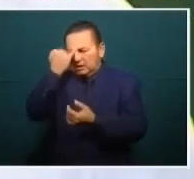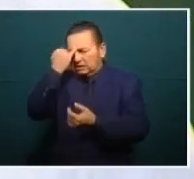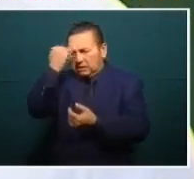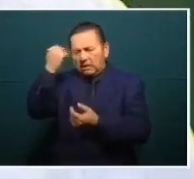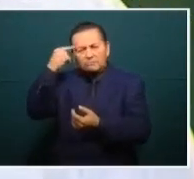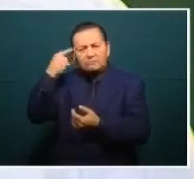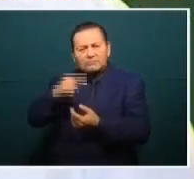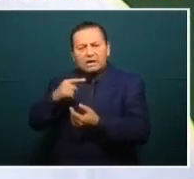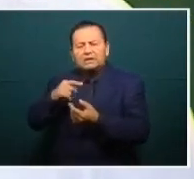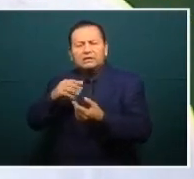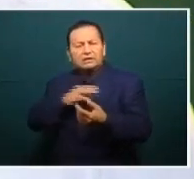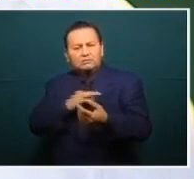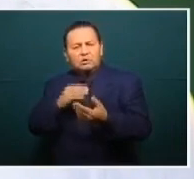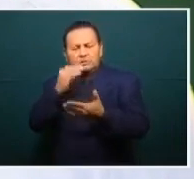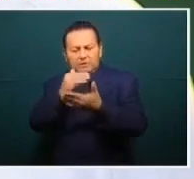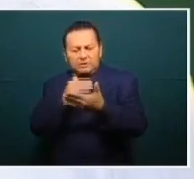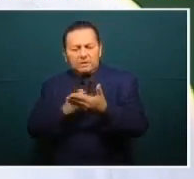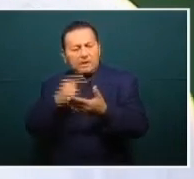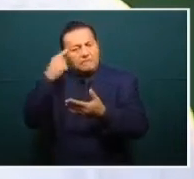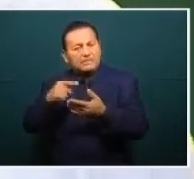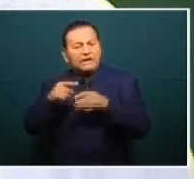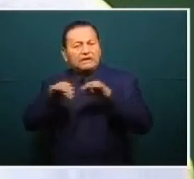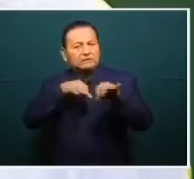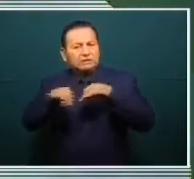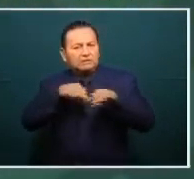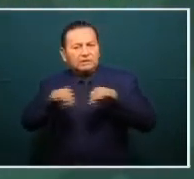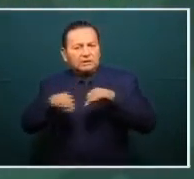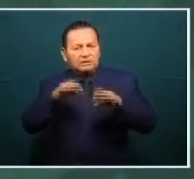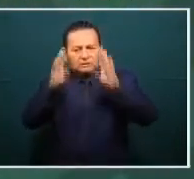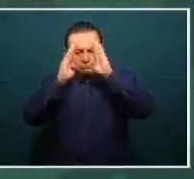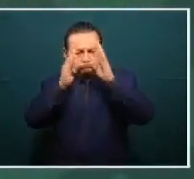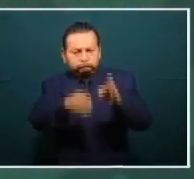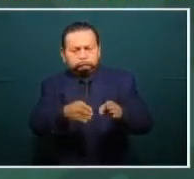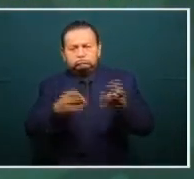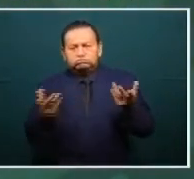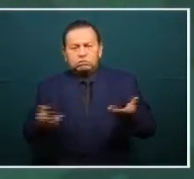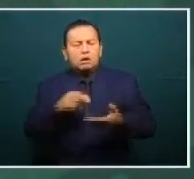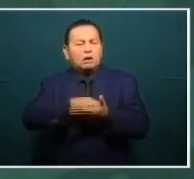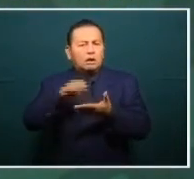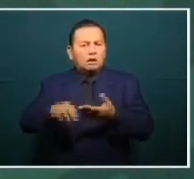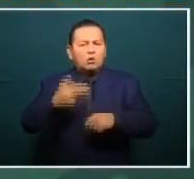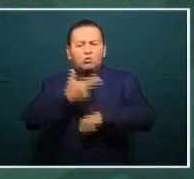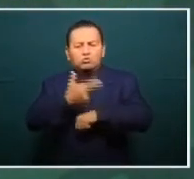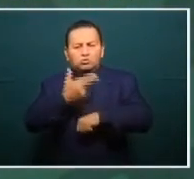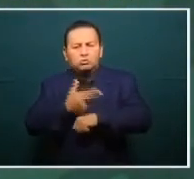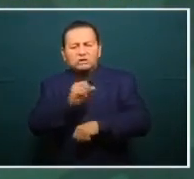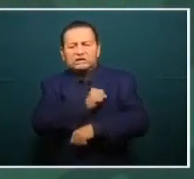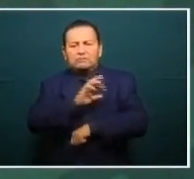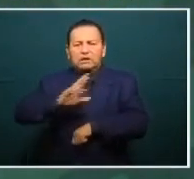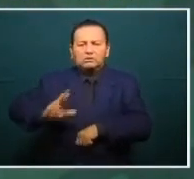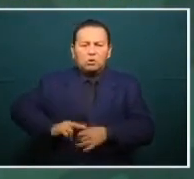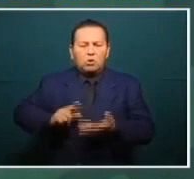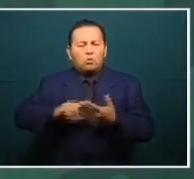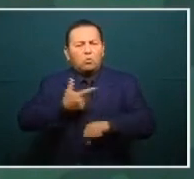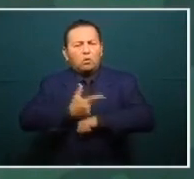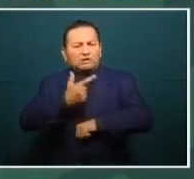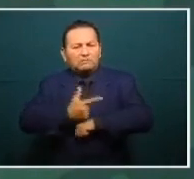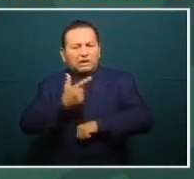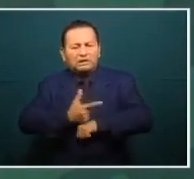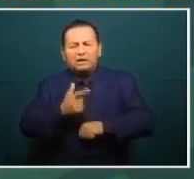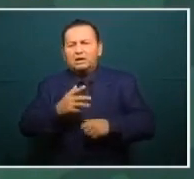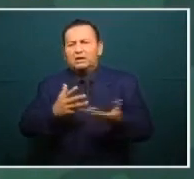to start to apply pretty quickly a plan of development in Central